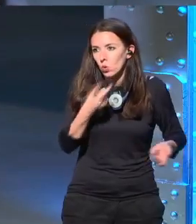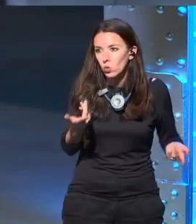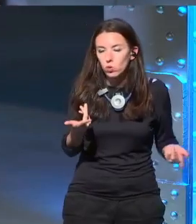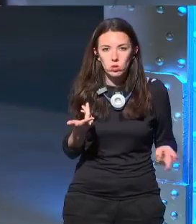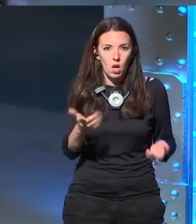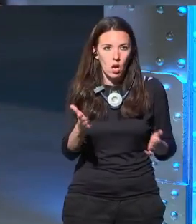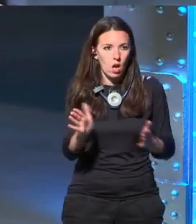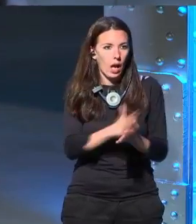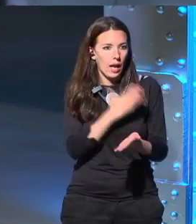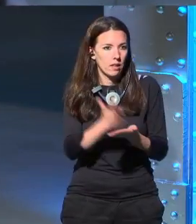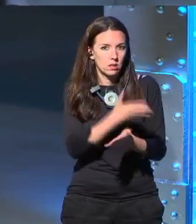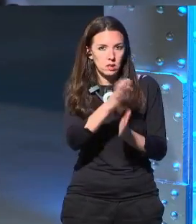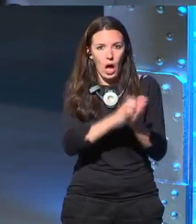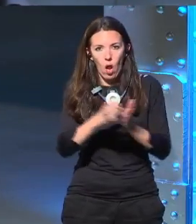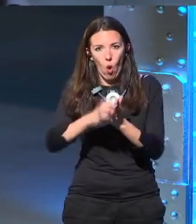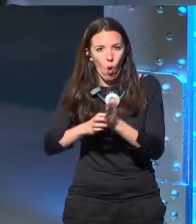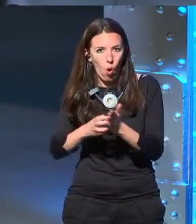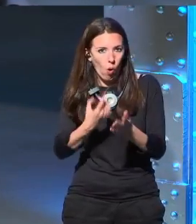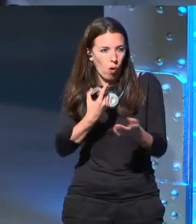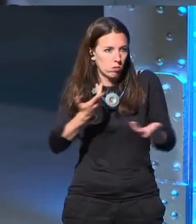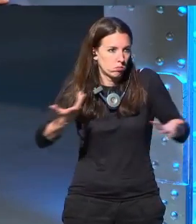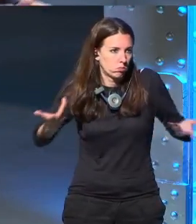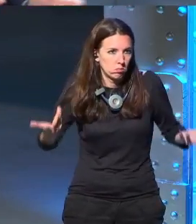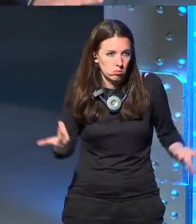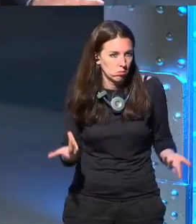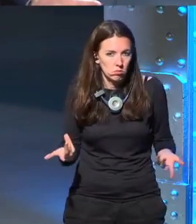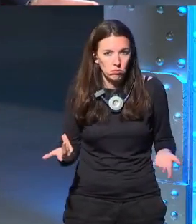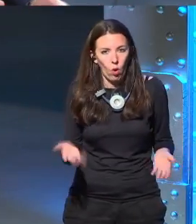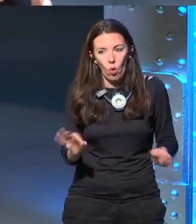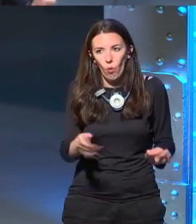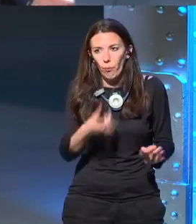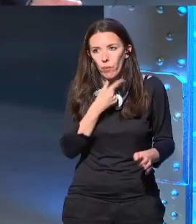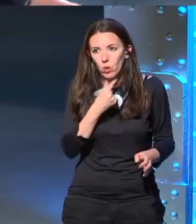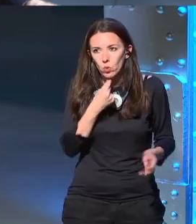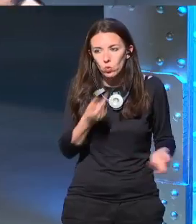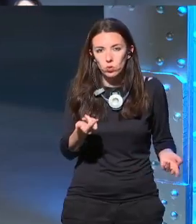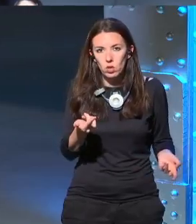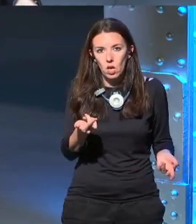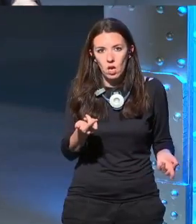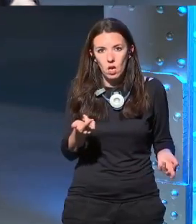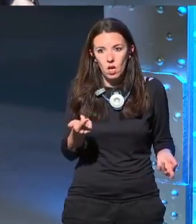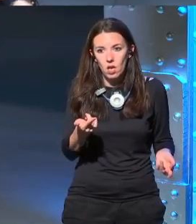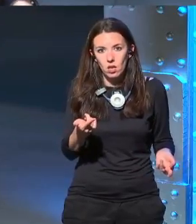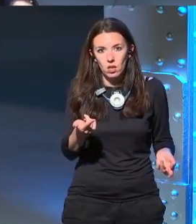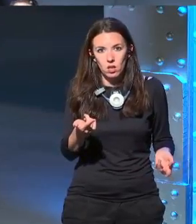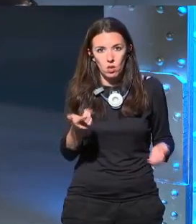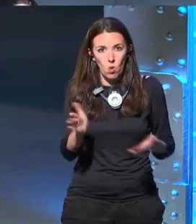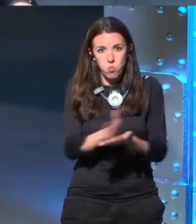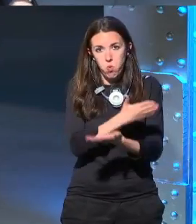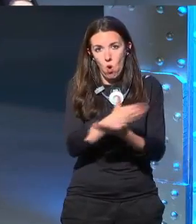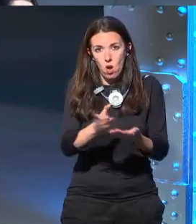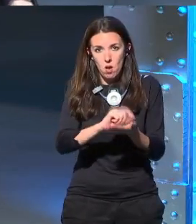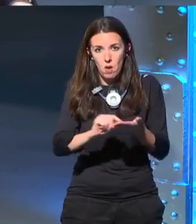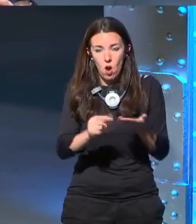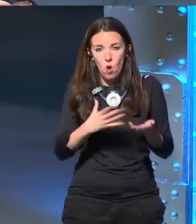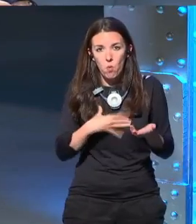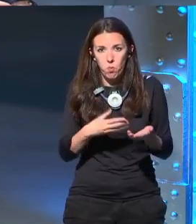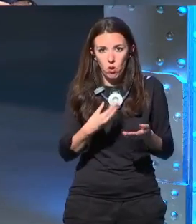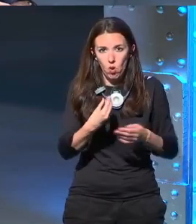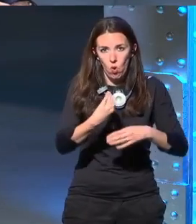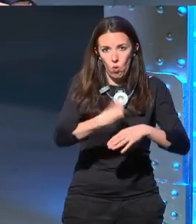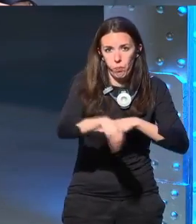for a show, or I like, Jose does a poem, I can pay a little bit of money. We can have small